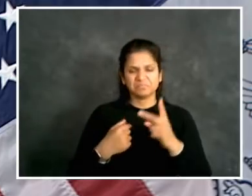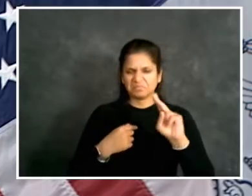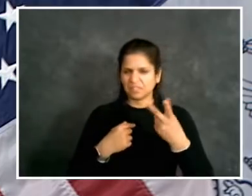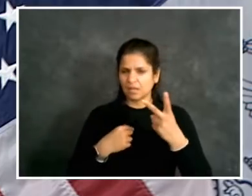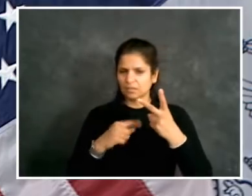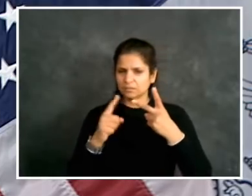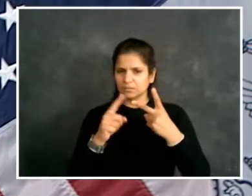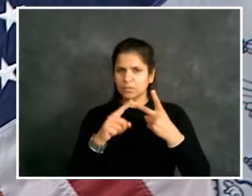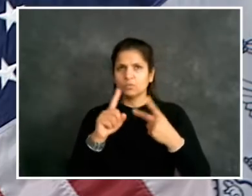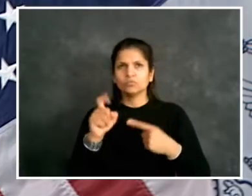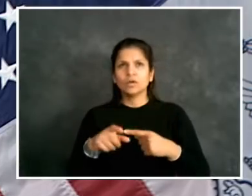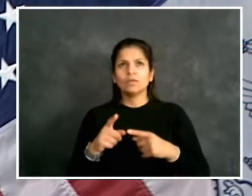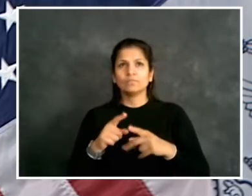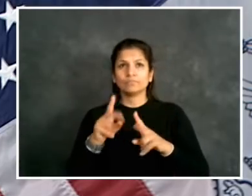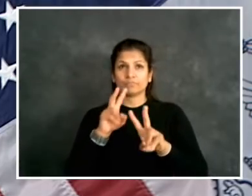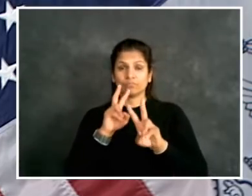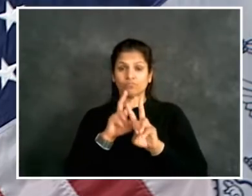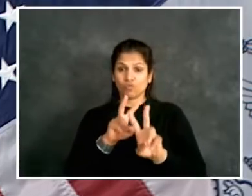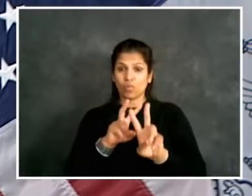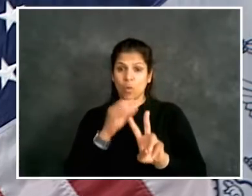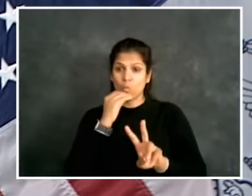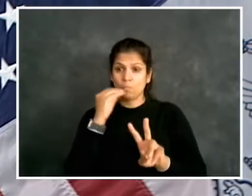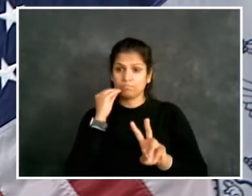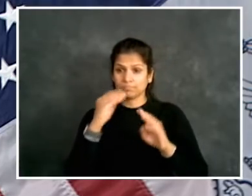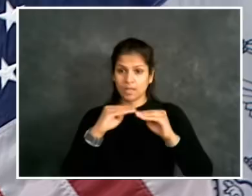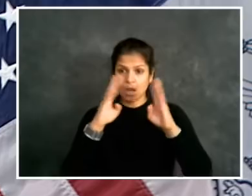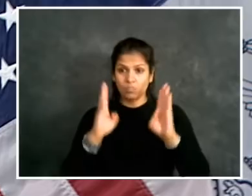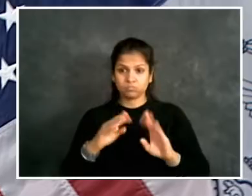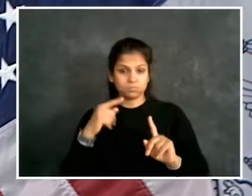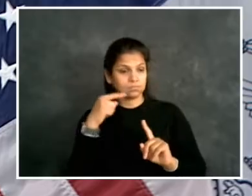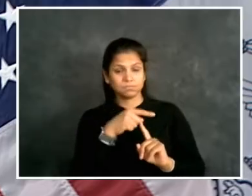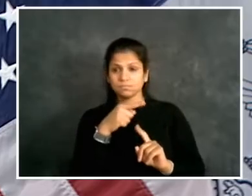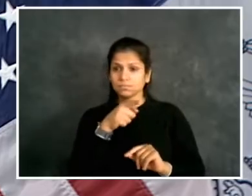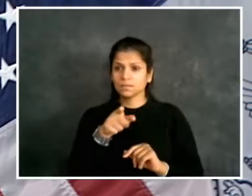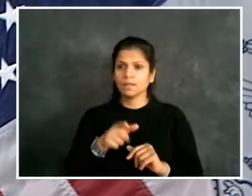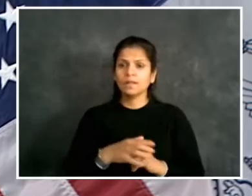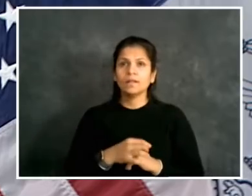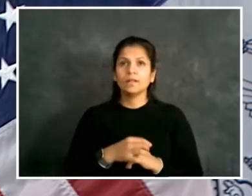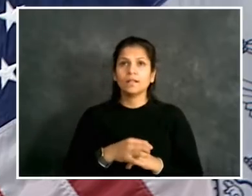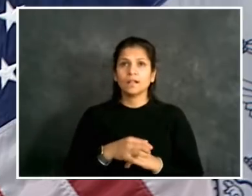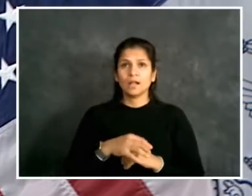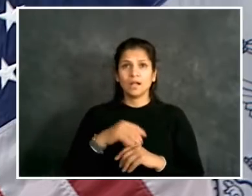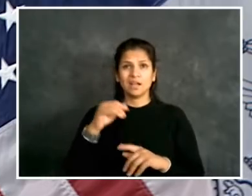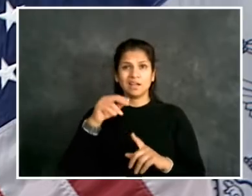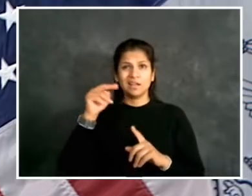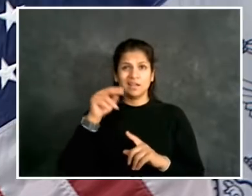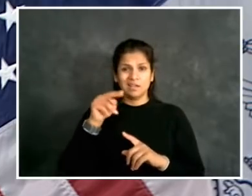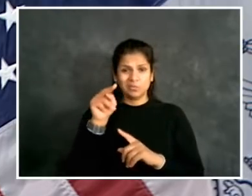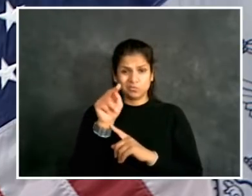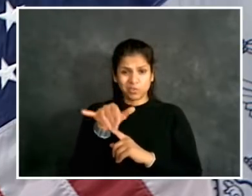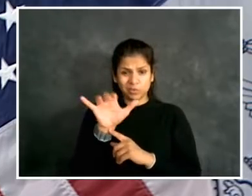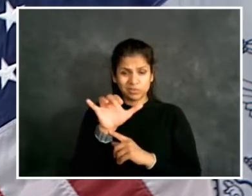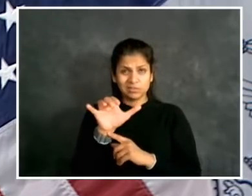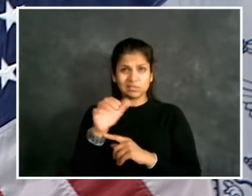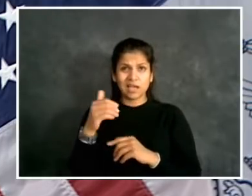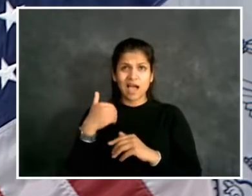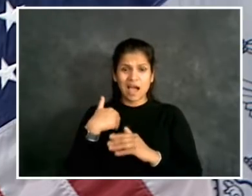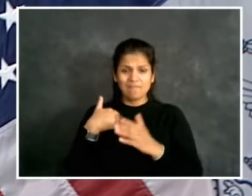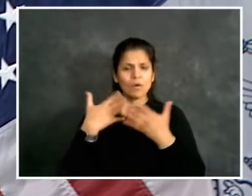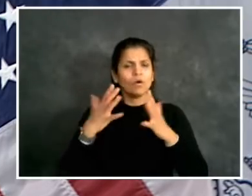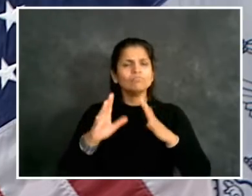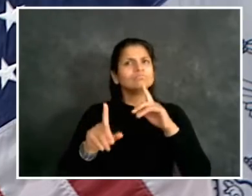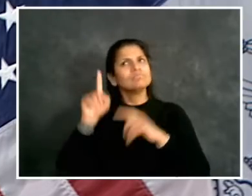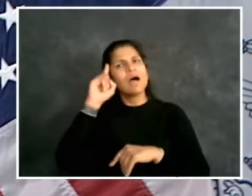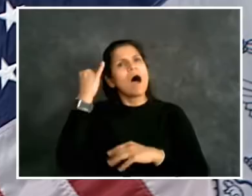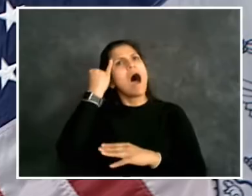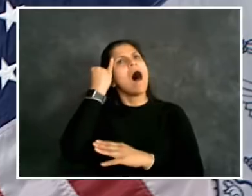scale, is there anything the city is doing or working on to help people who might be struggling to